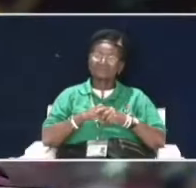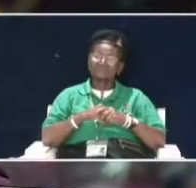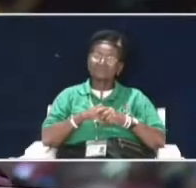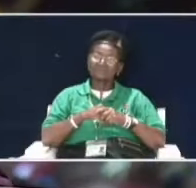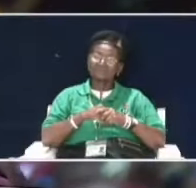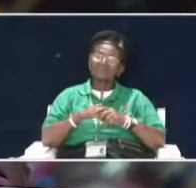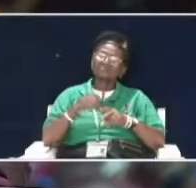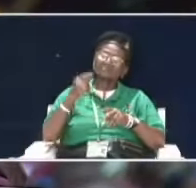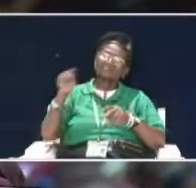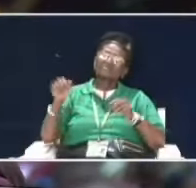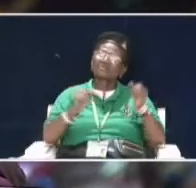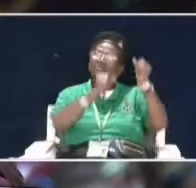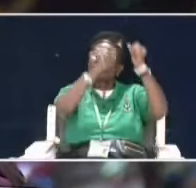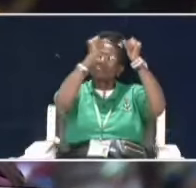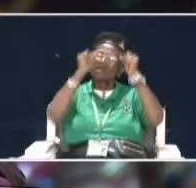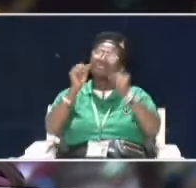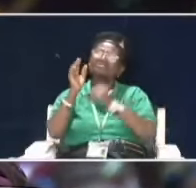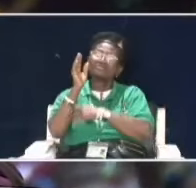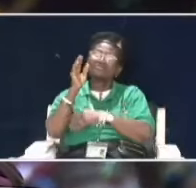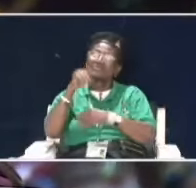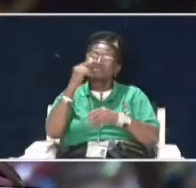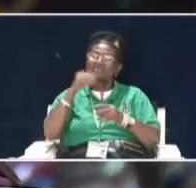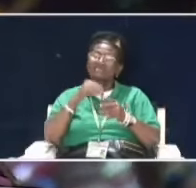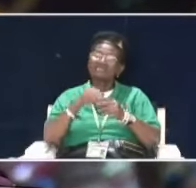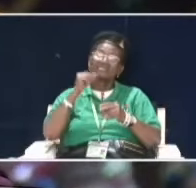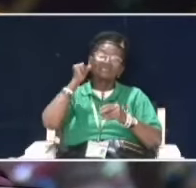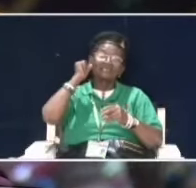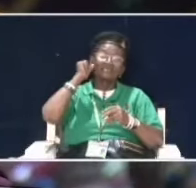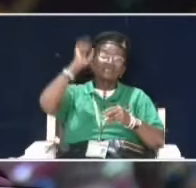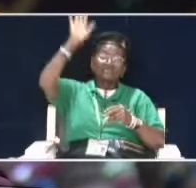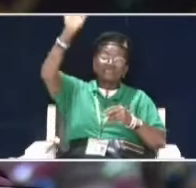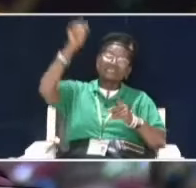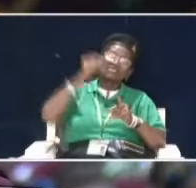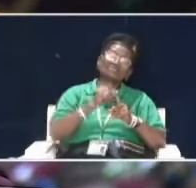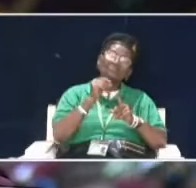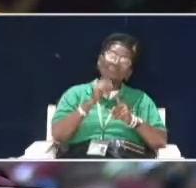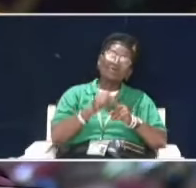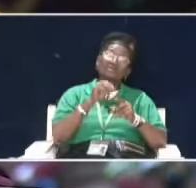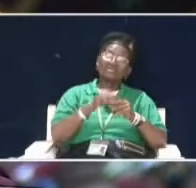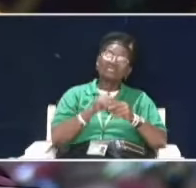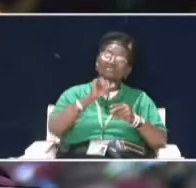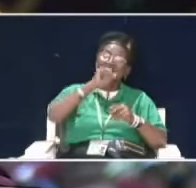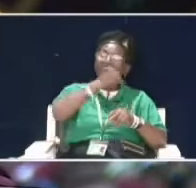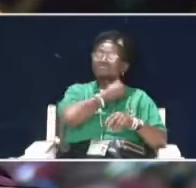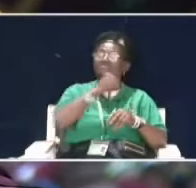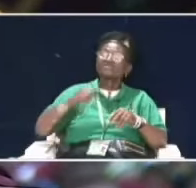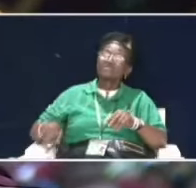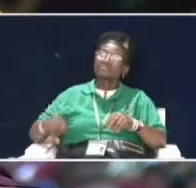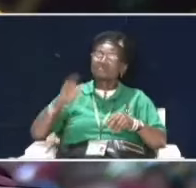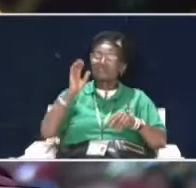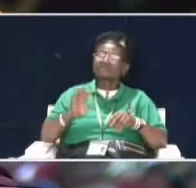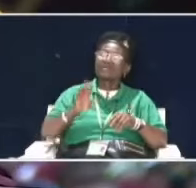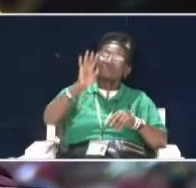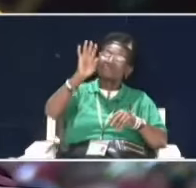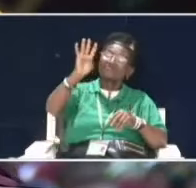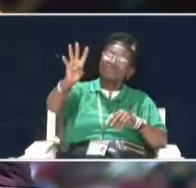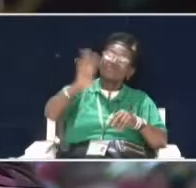The Almighty God said in His Word, in James chapter 4, verse 7, James 4, verse